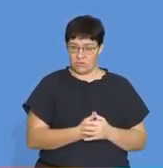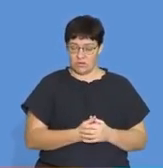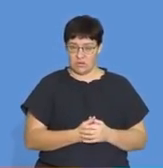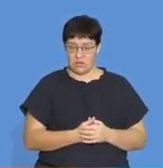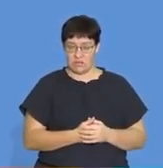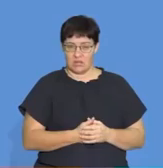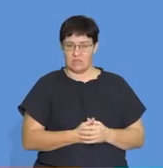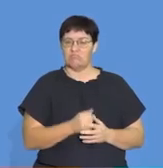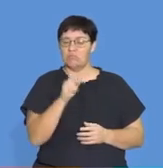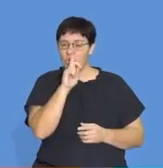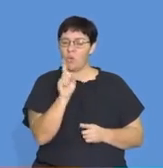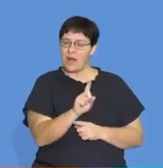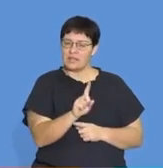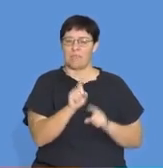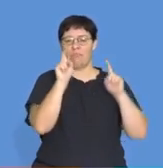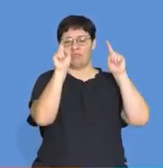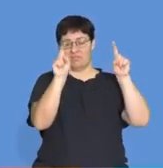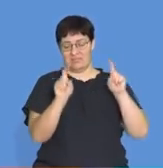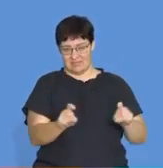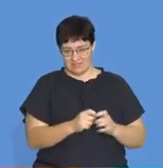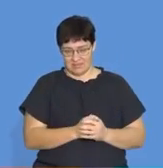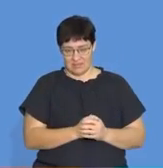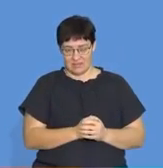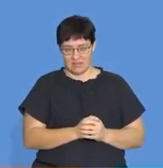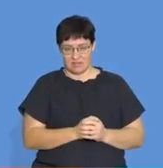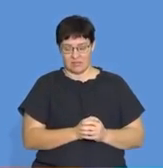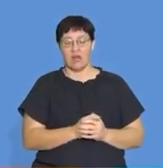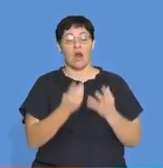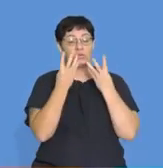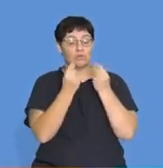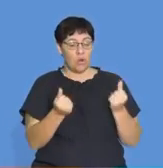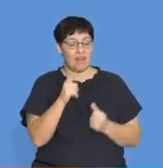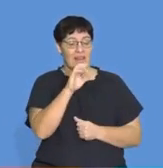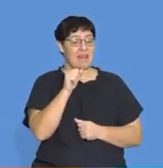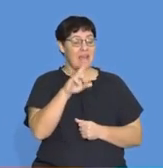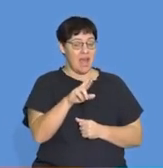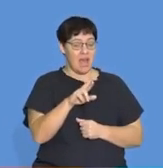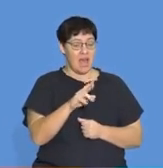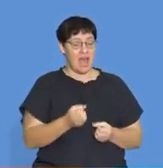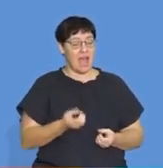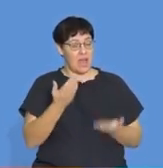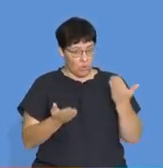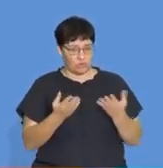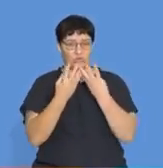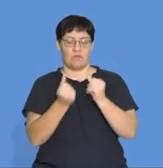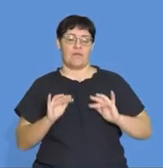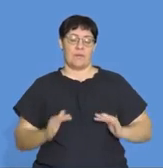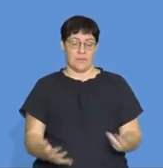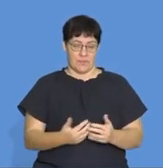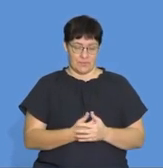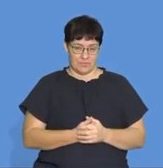us to look at some principles that are involved in solving linear equations.